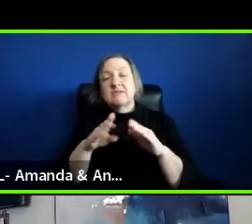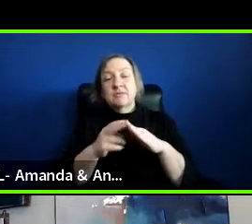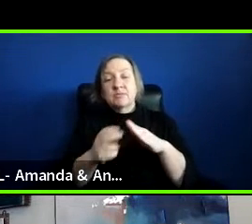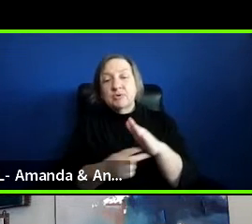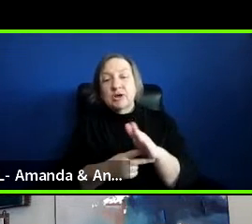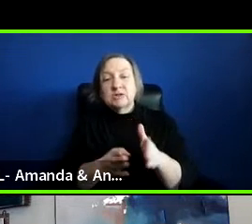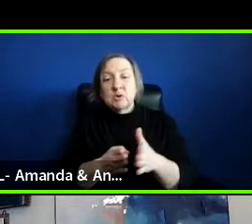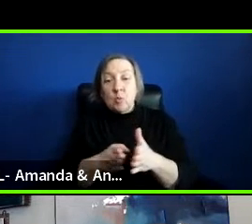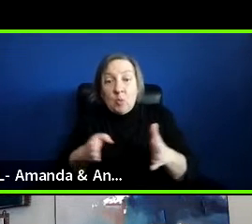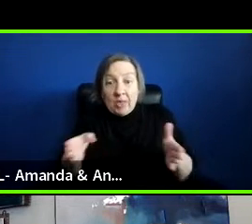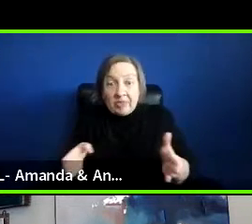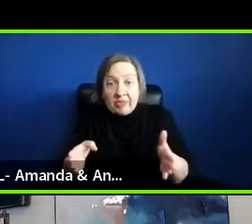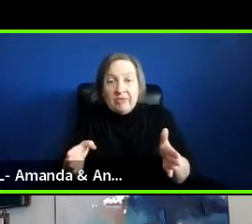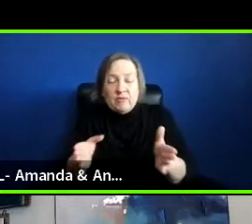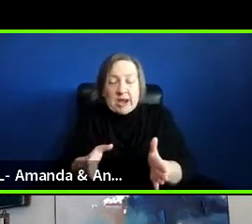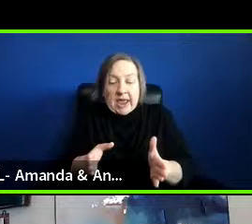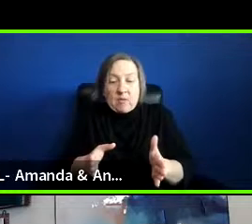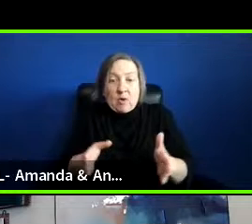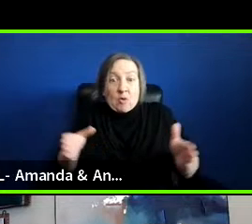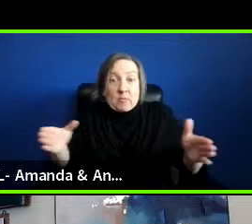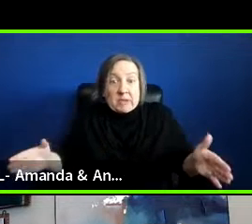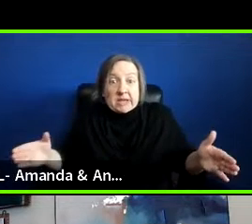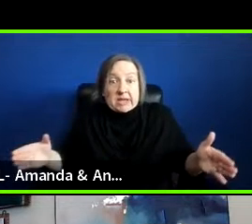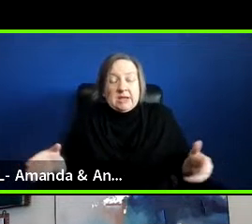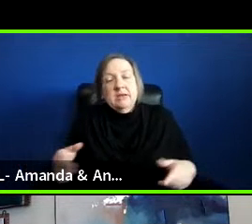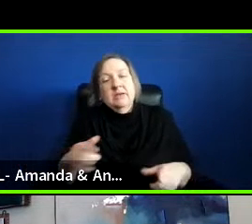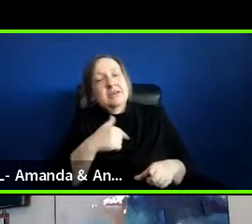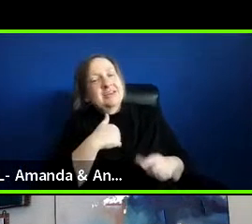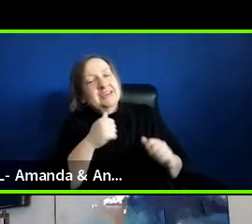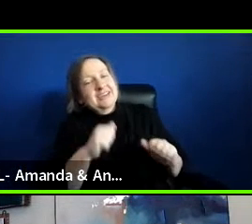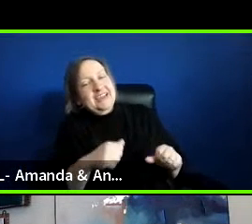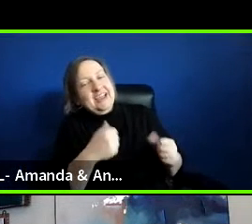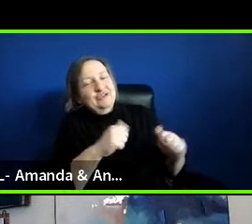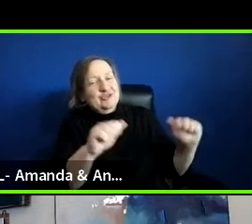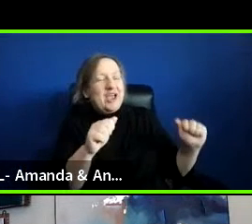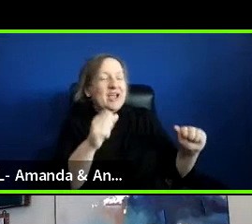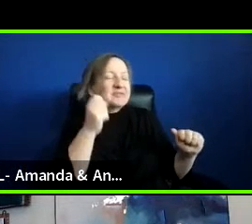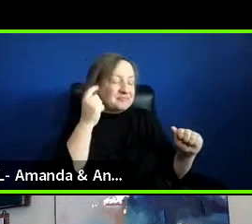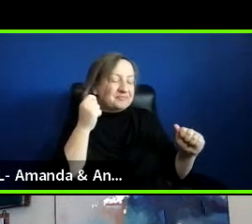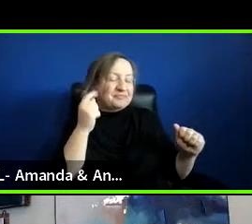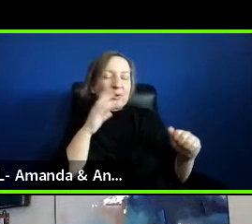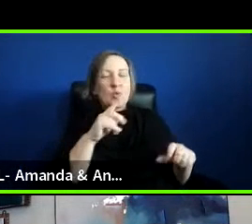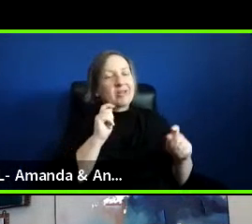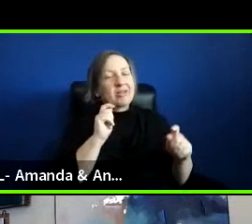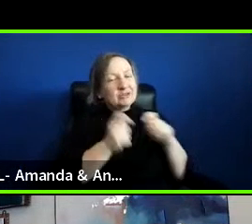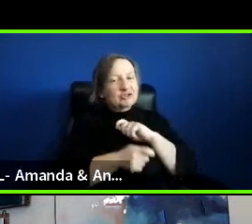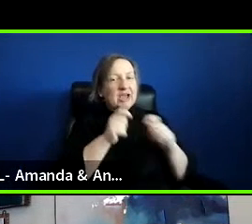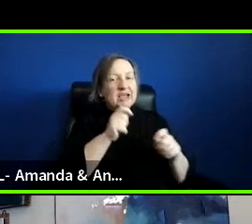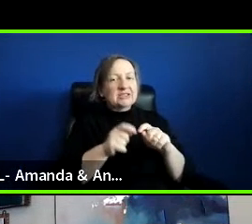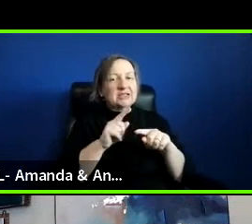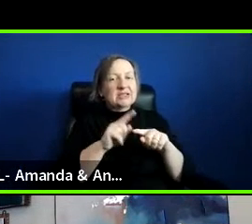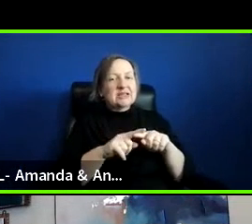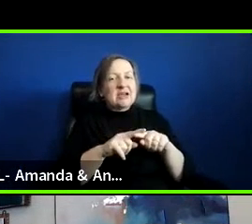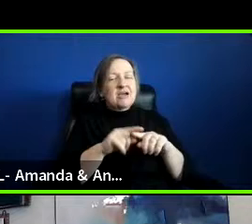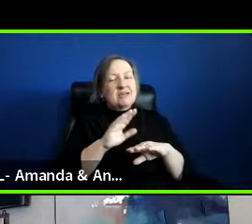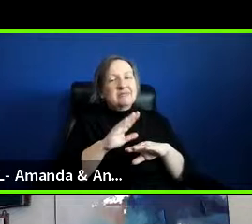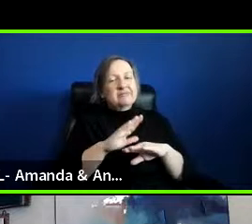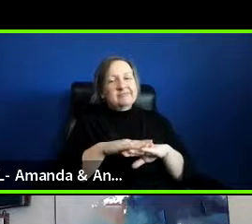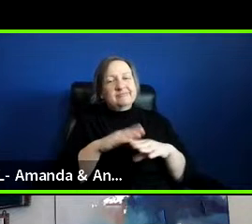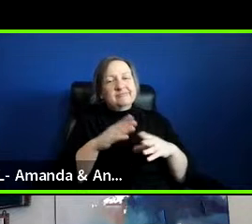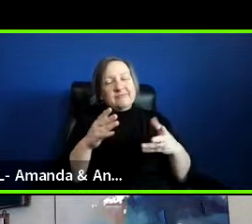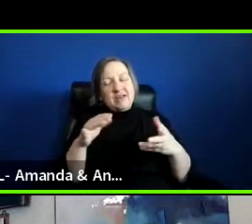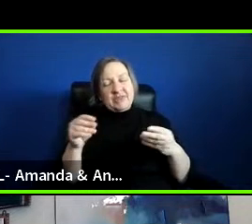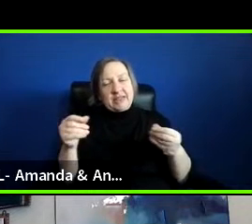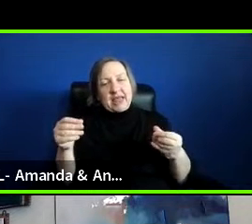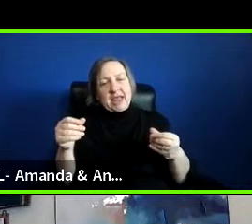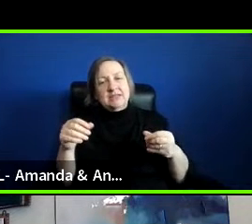the widest? Okay, I can try, because it's going to vary on the land side. So what we have is